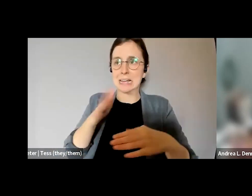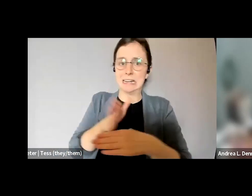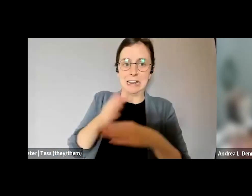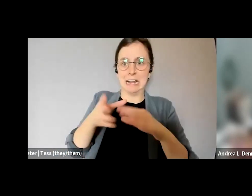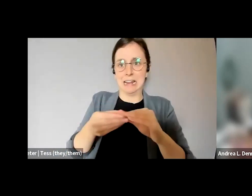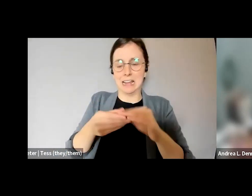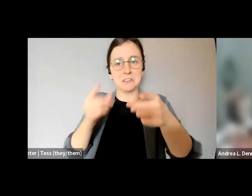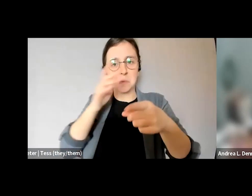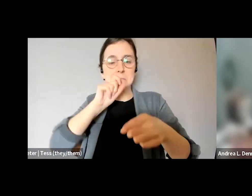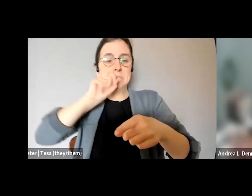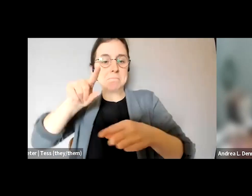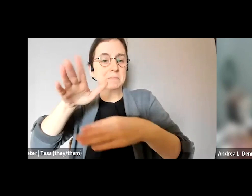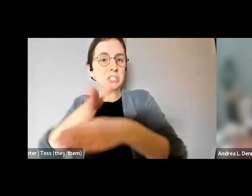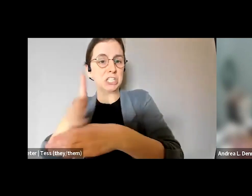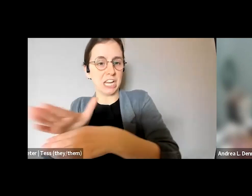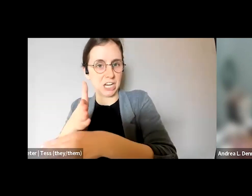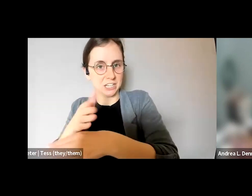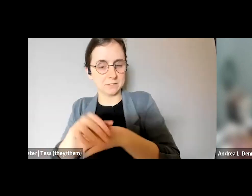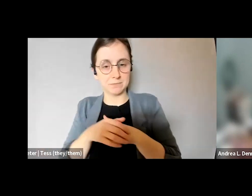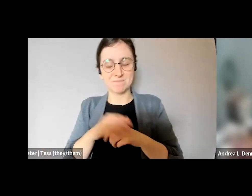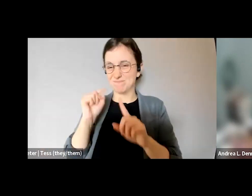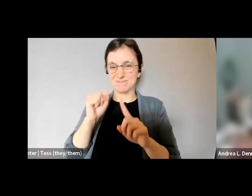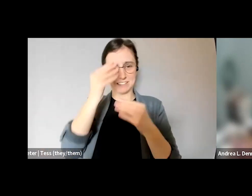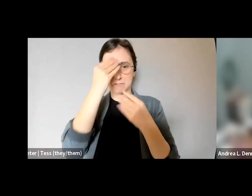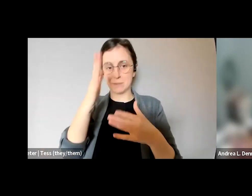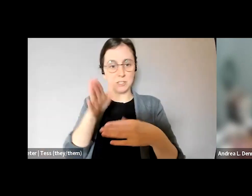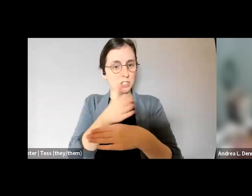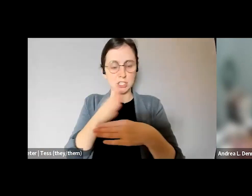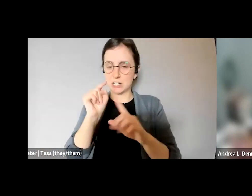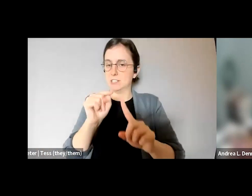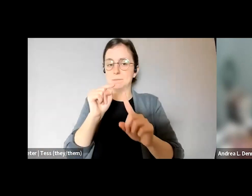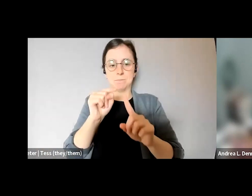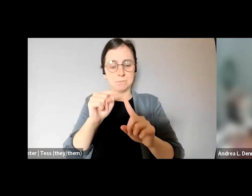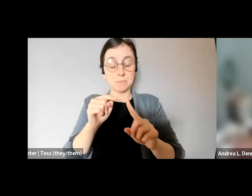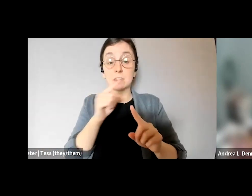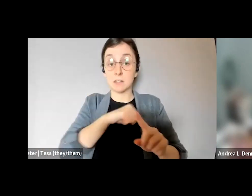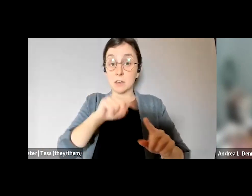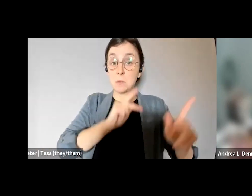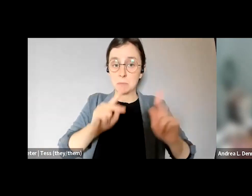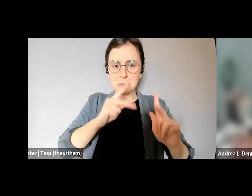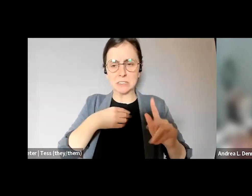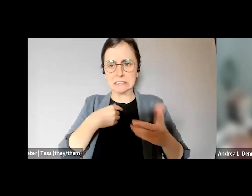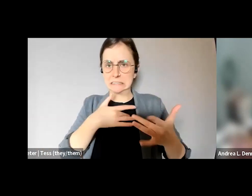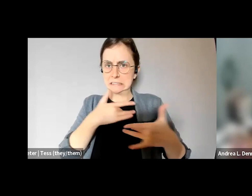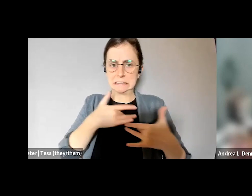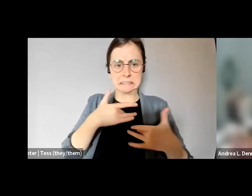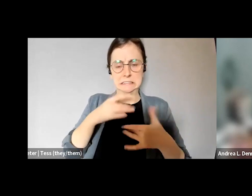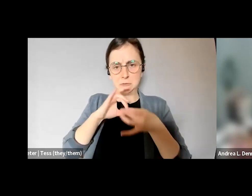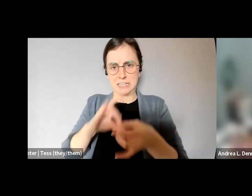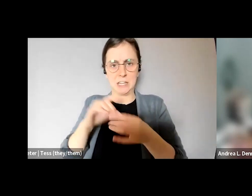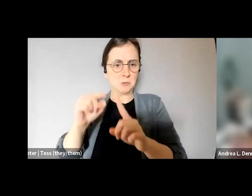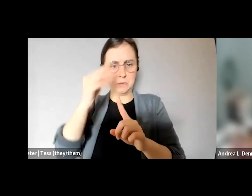right? Individuals likely have questions or concerns surrounding information sharing, right? You